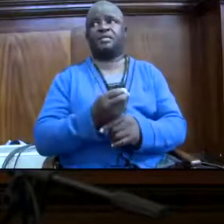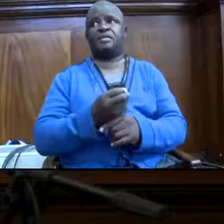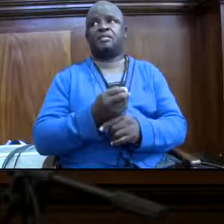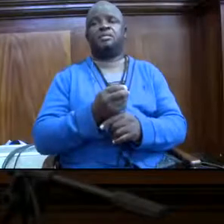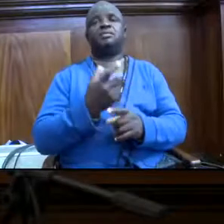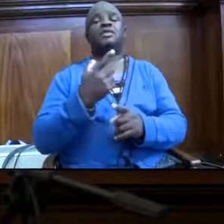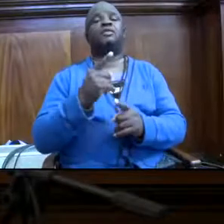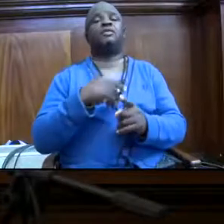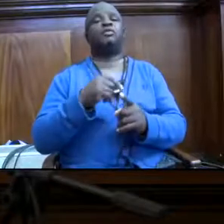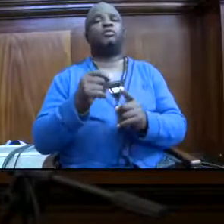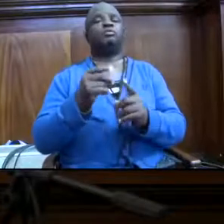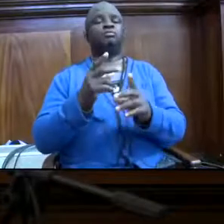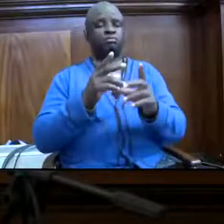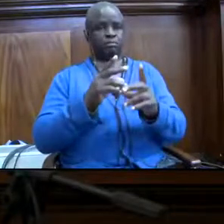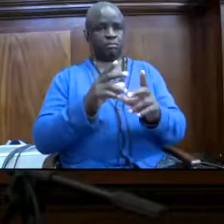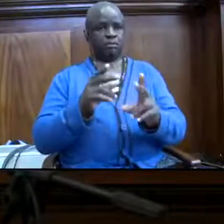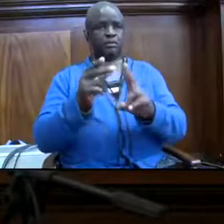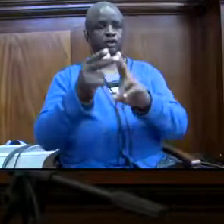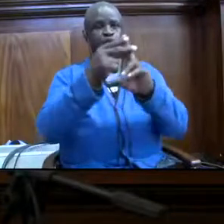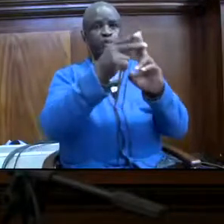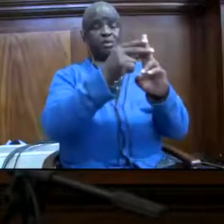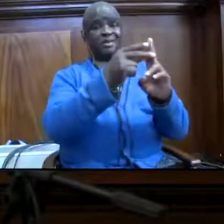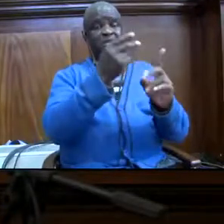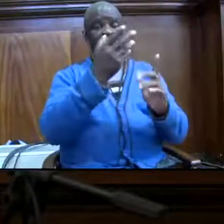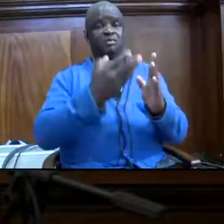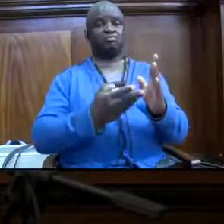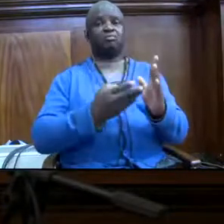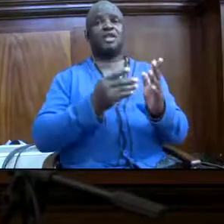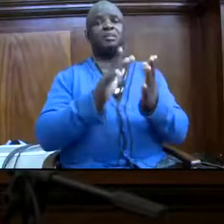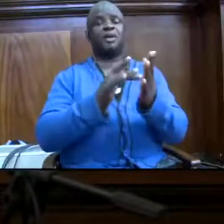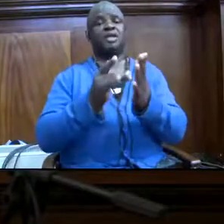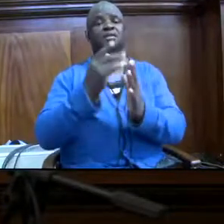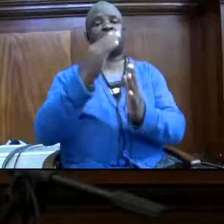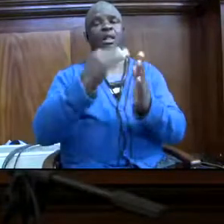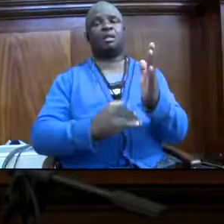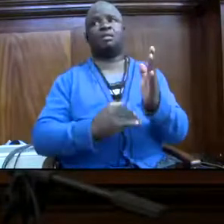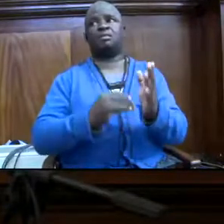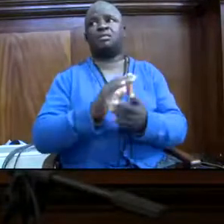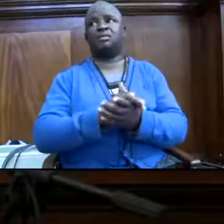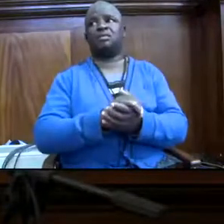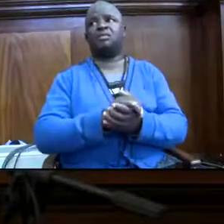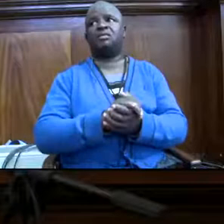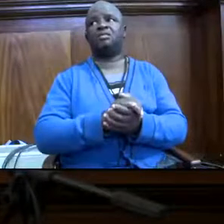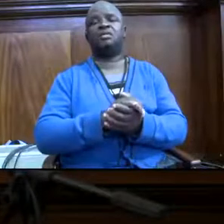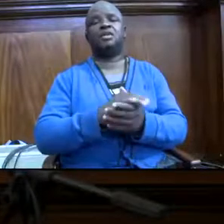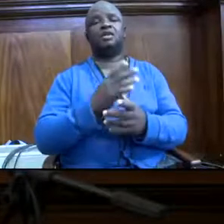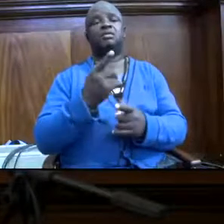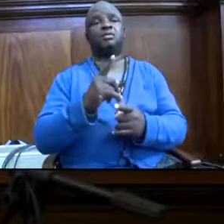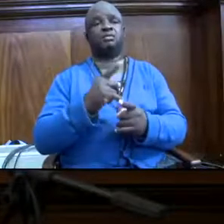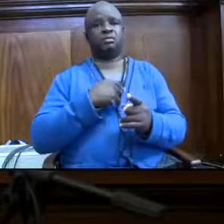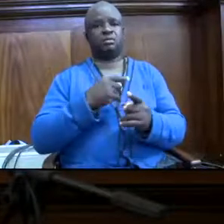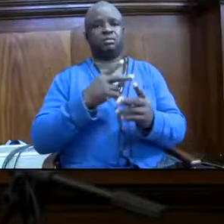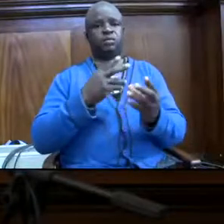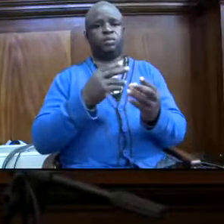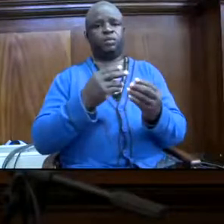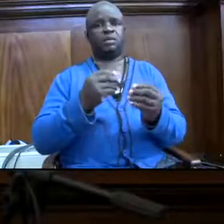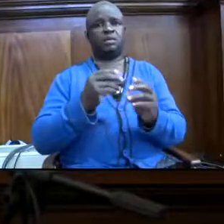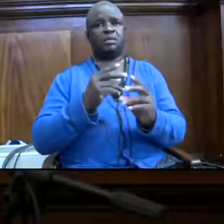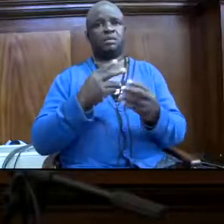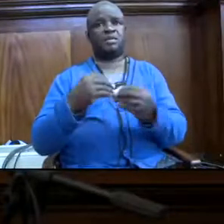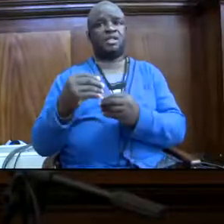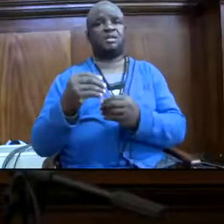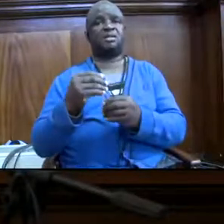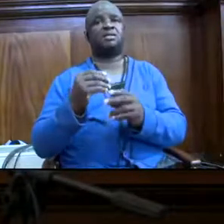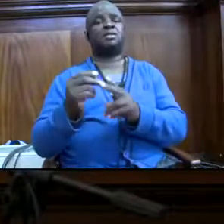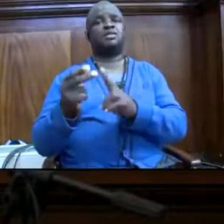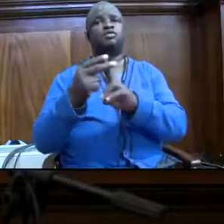components parts named in the pages below to organize business in general and to